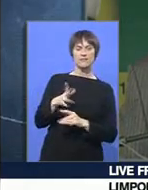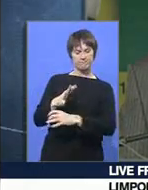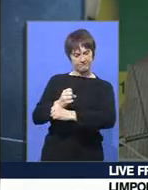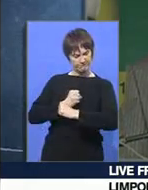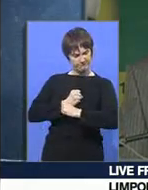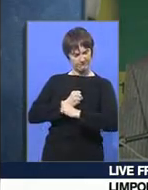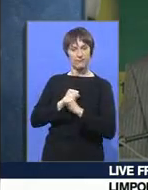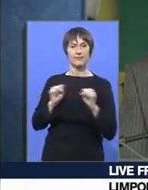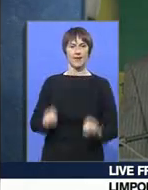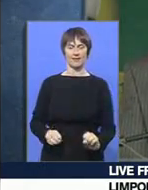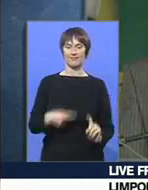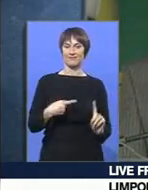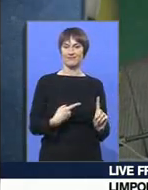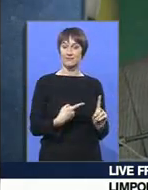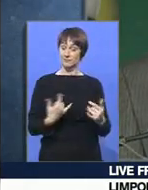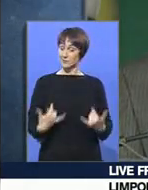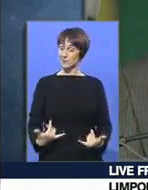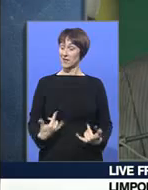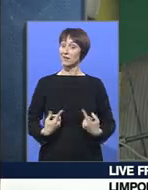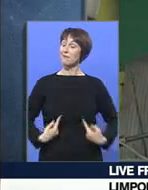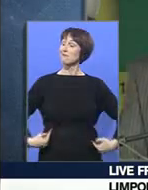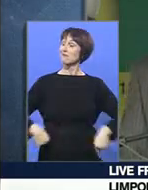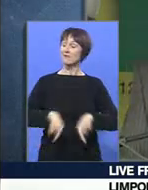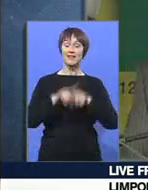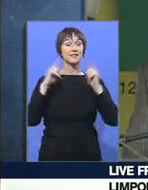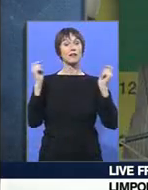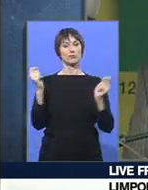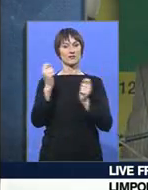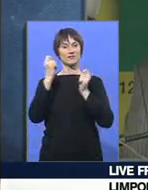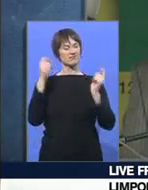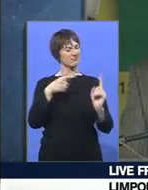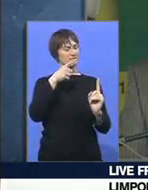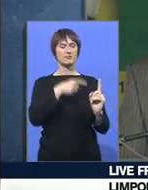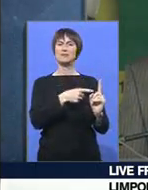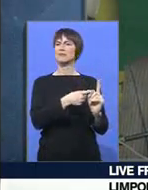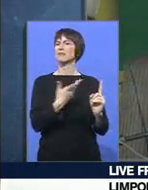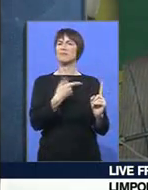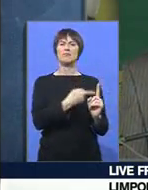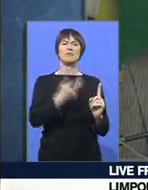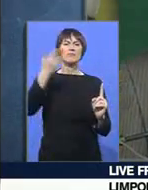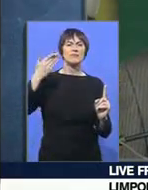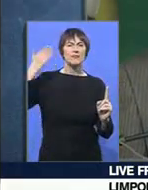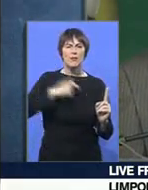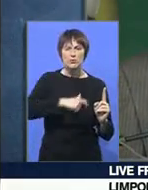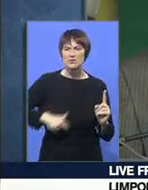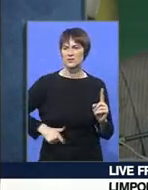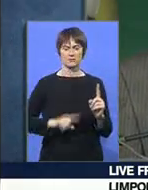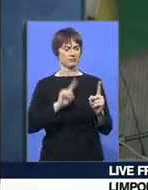Today, we celebrate Madiba in all his capacities. We